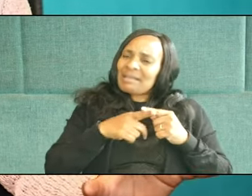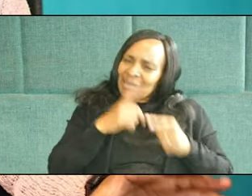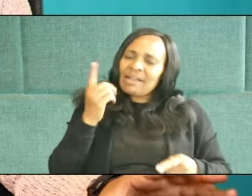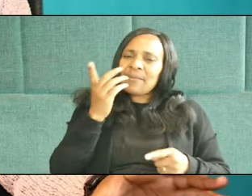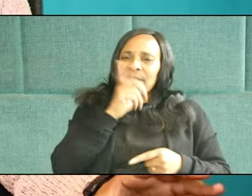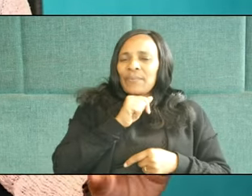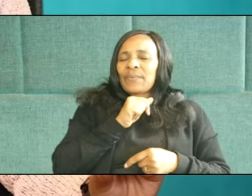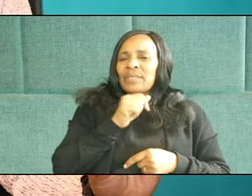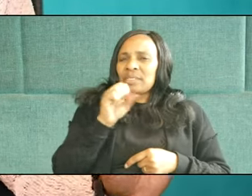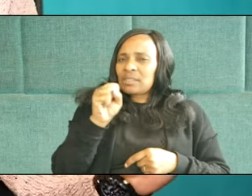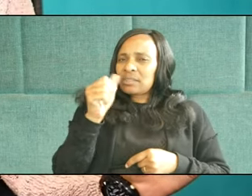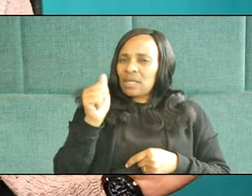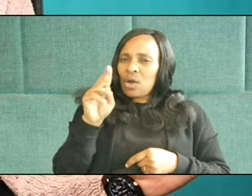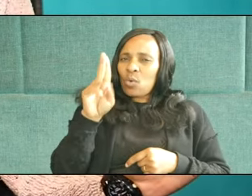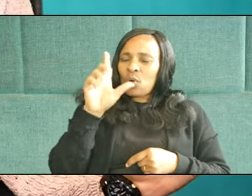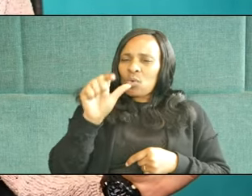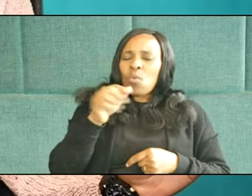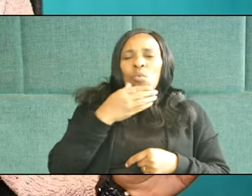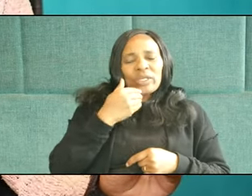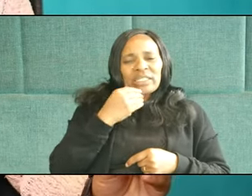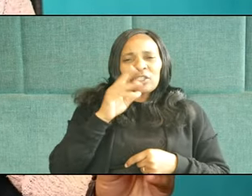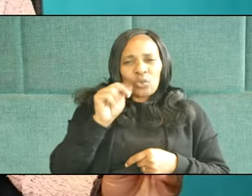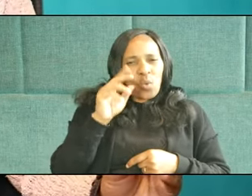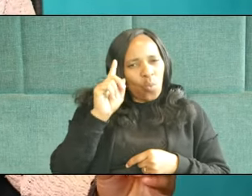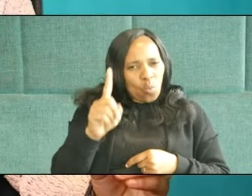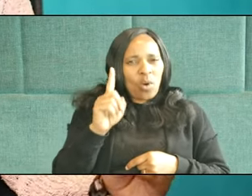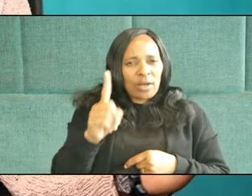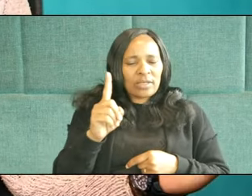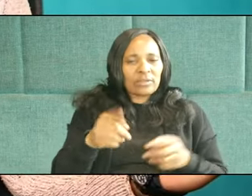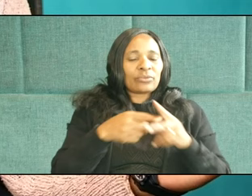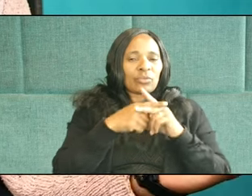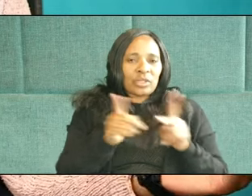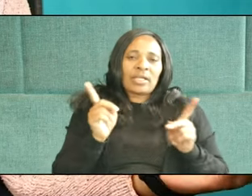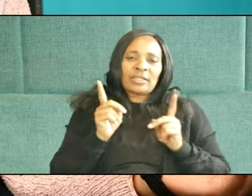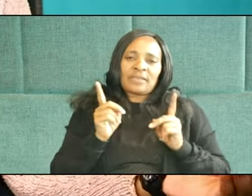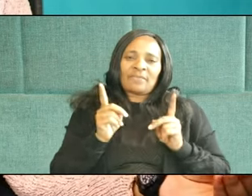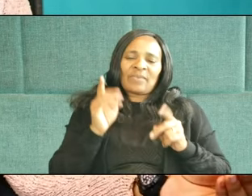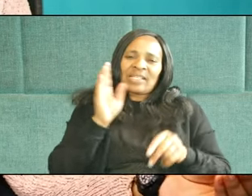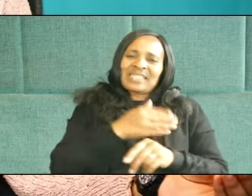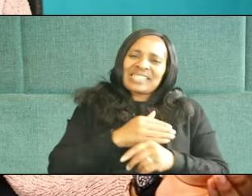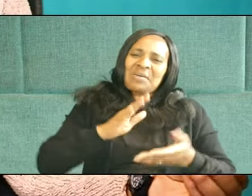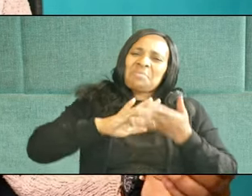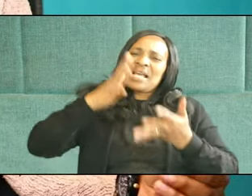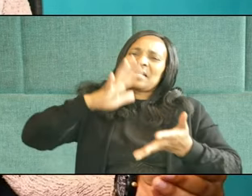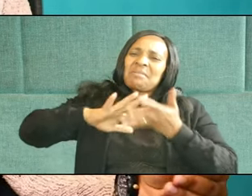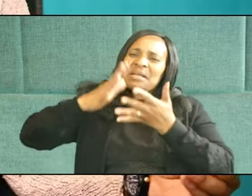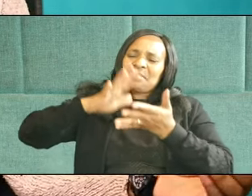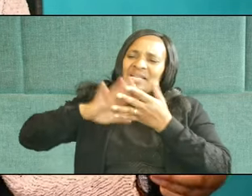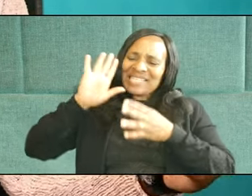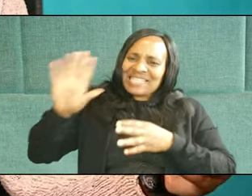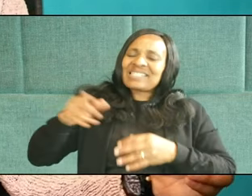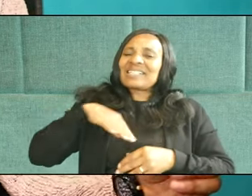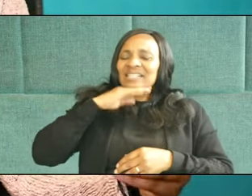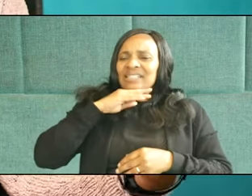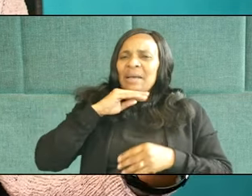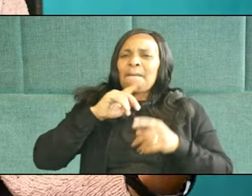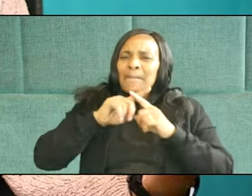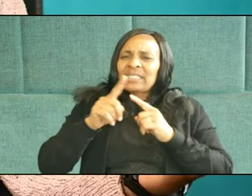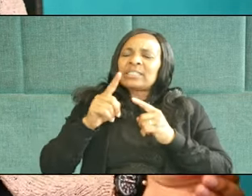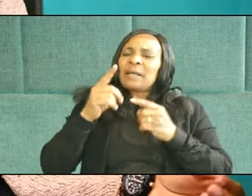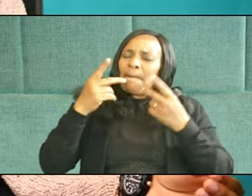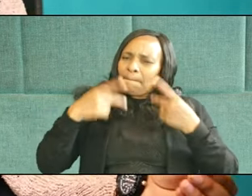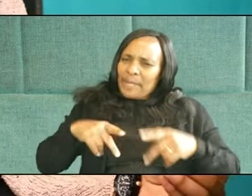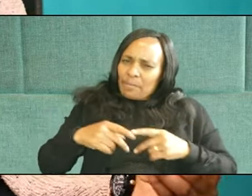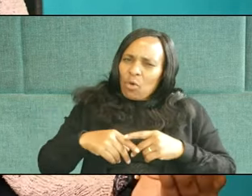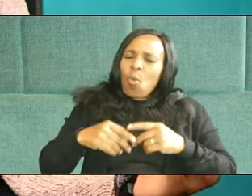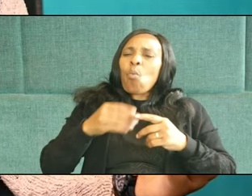Yeah. He didn't want anyone else to start singing praises for his death. Instead, he wanted people to